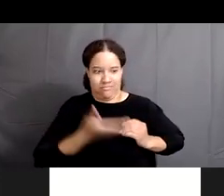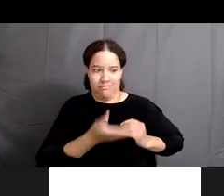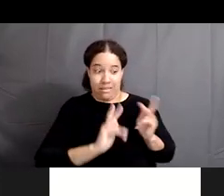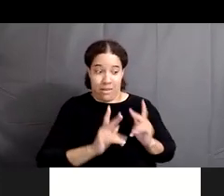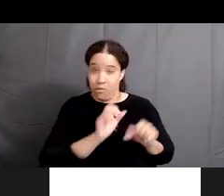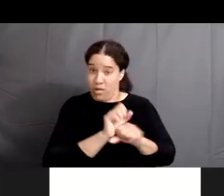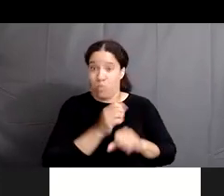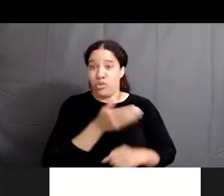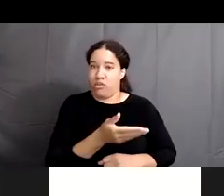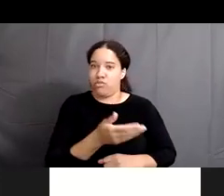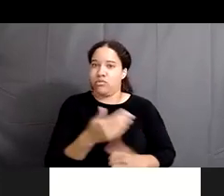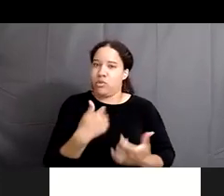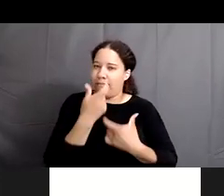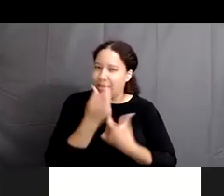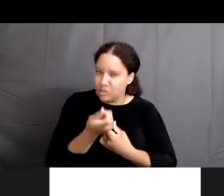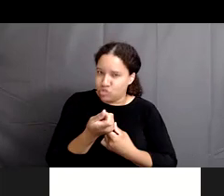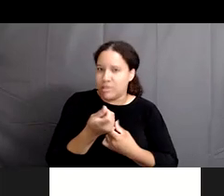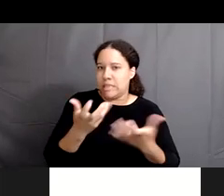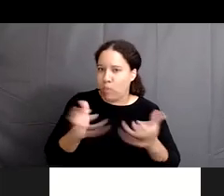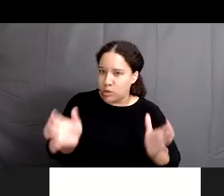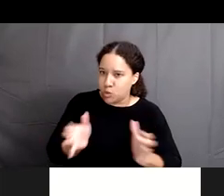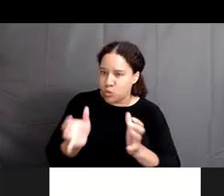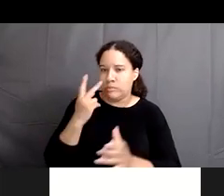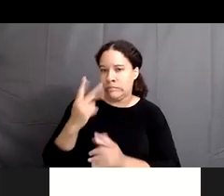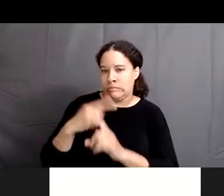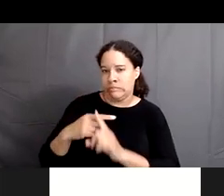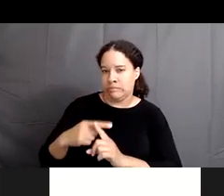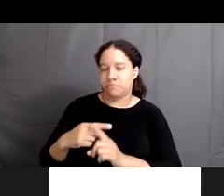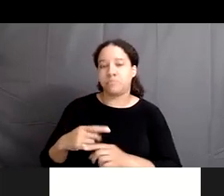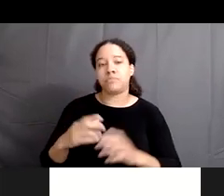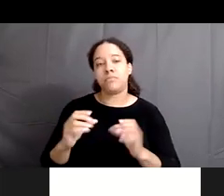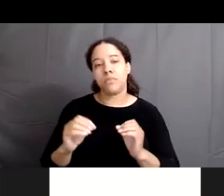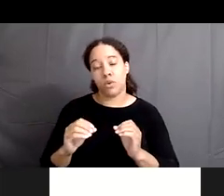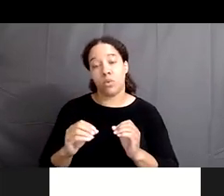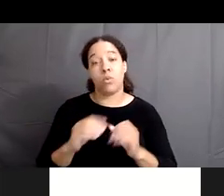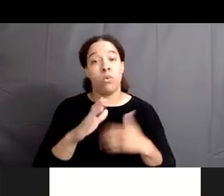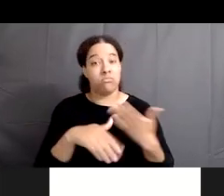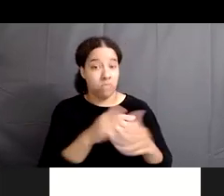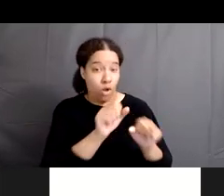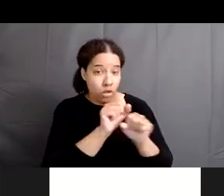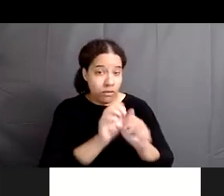common structure where the general body, so like all of the workers will